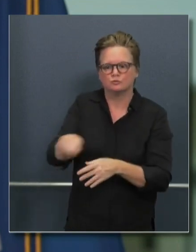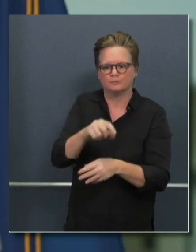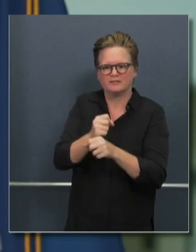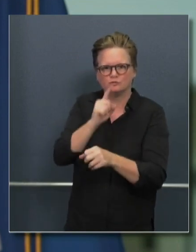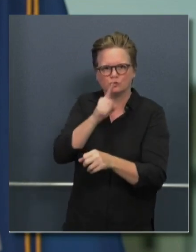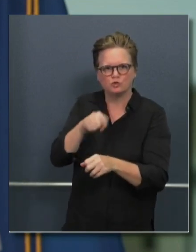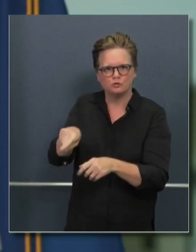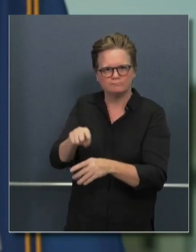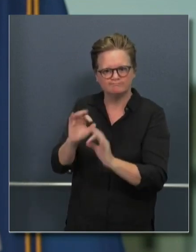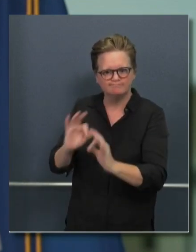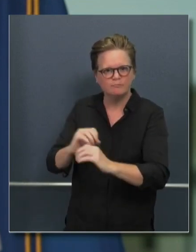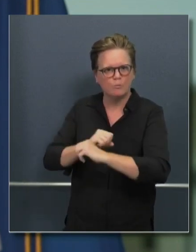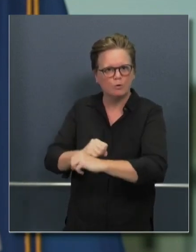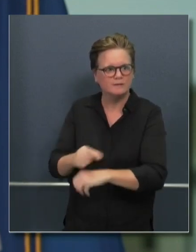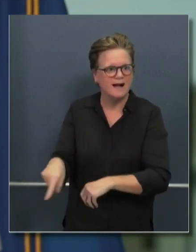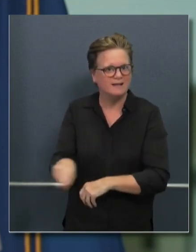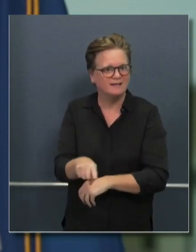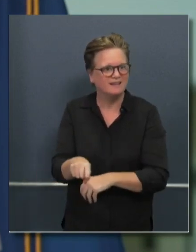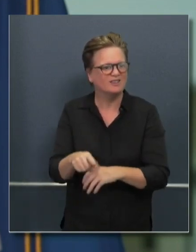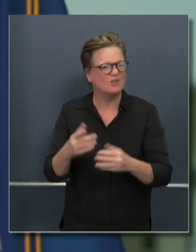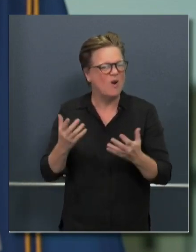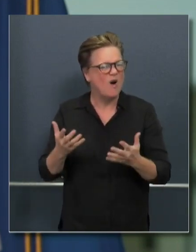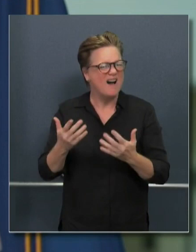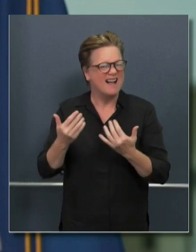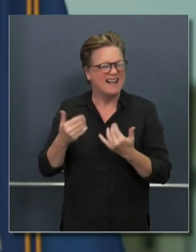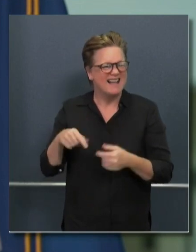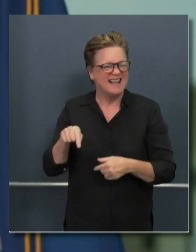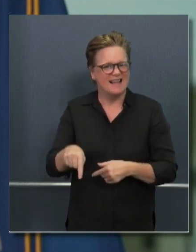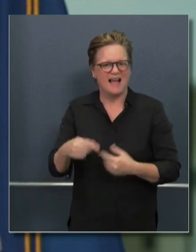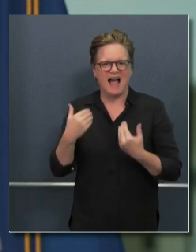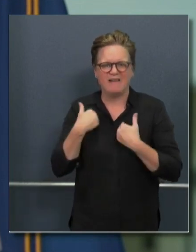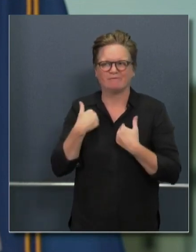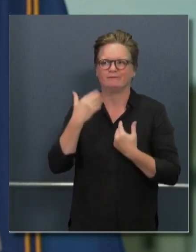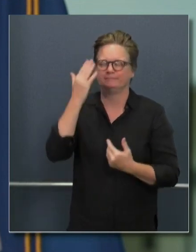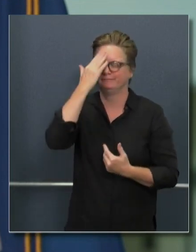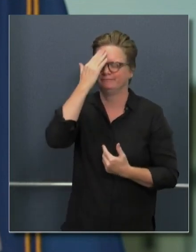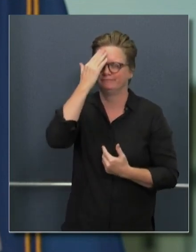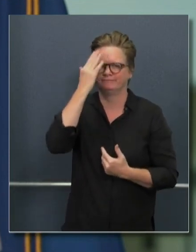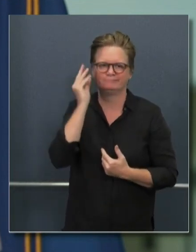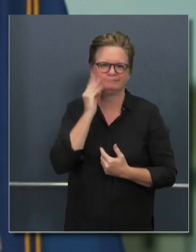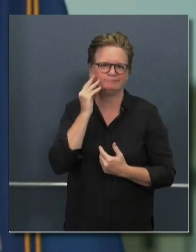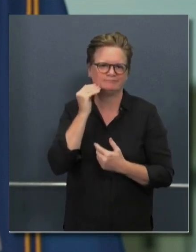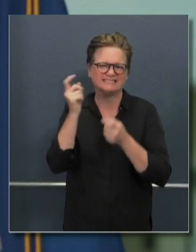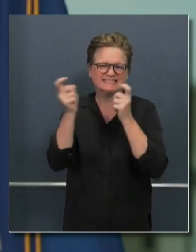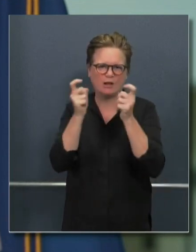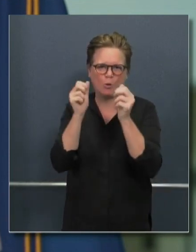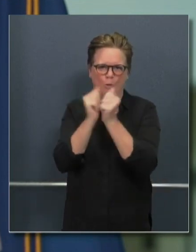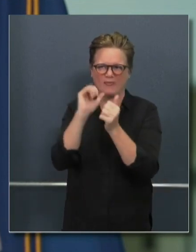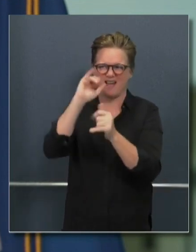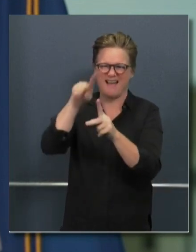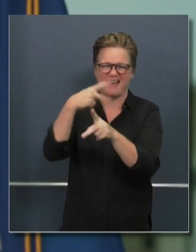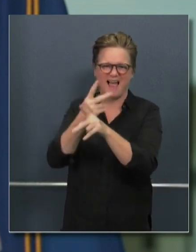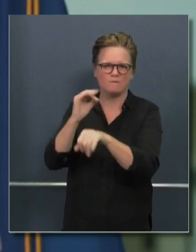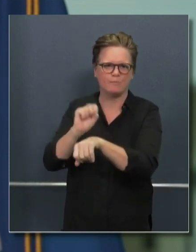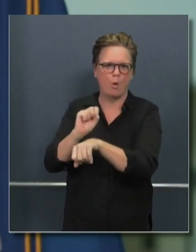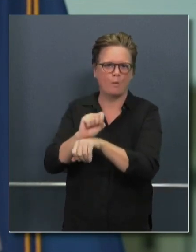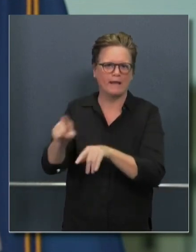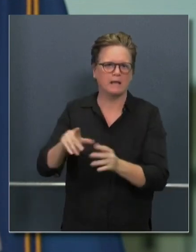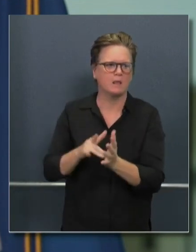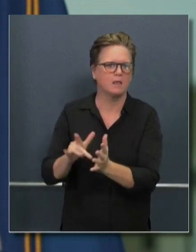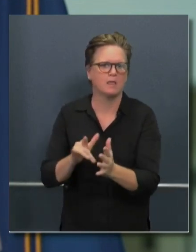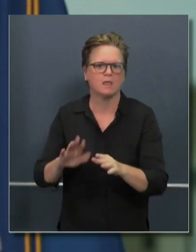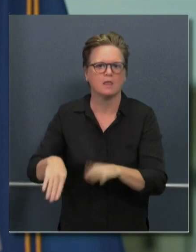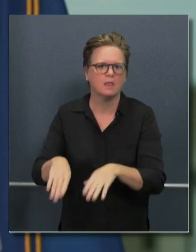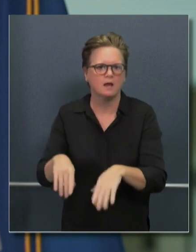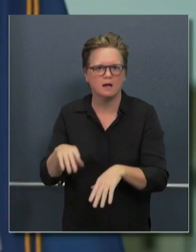those values that she brings to this job. And she is entrusted to oversee the work done at OSHA.